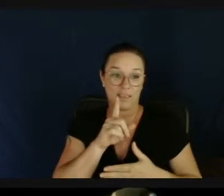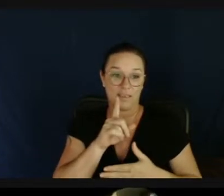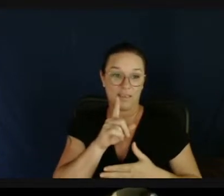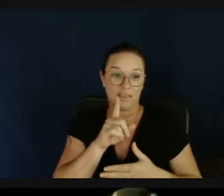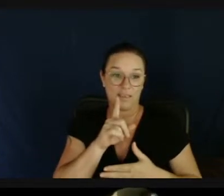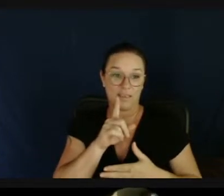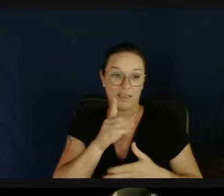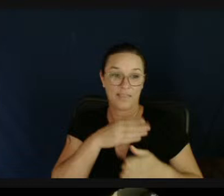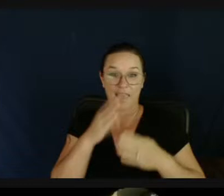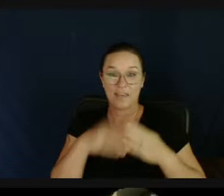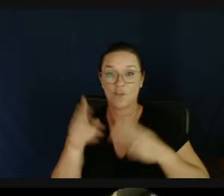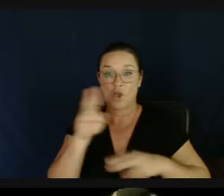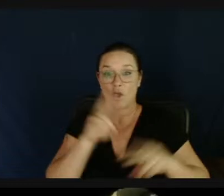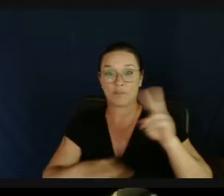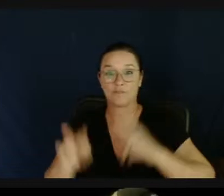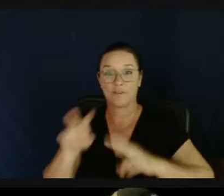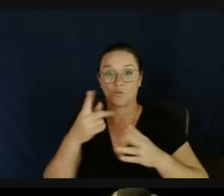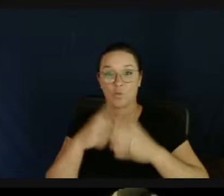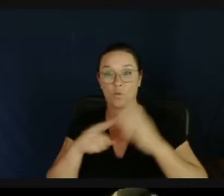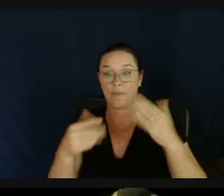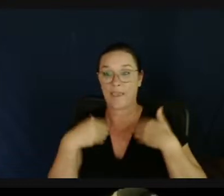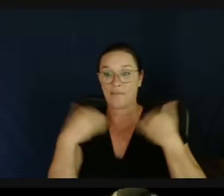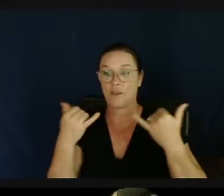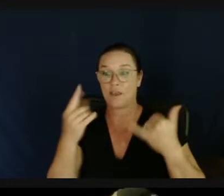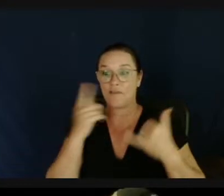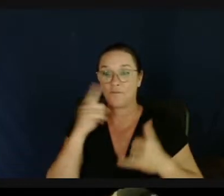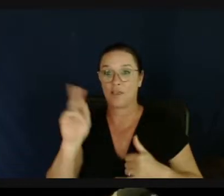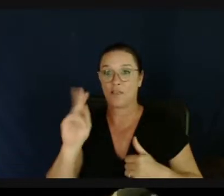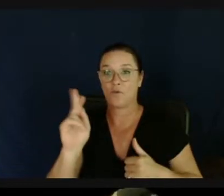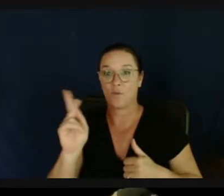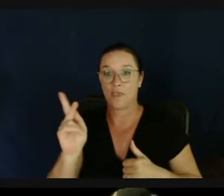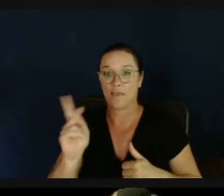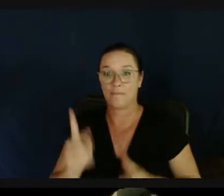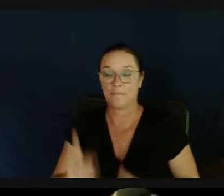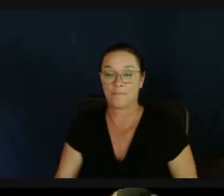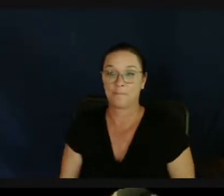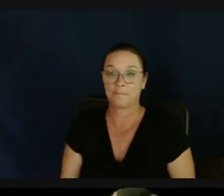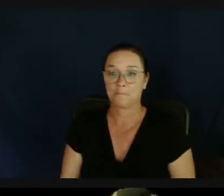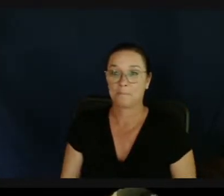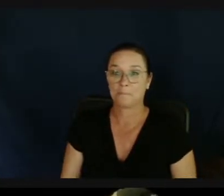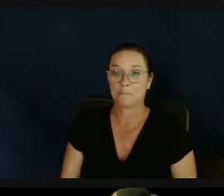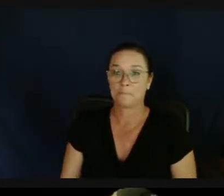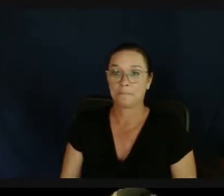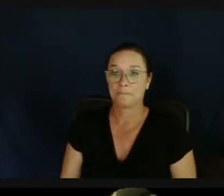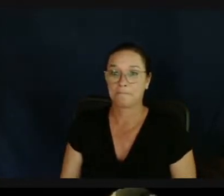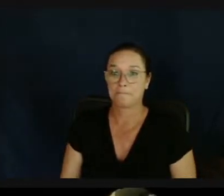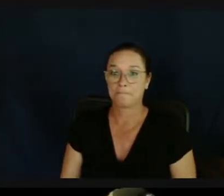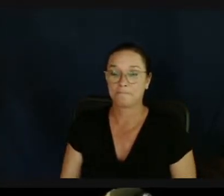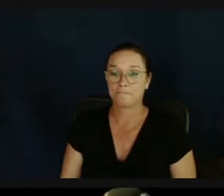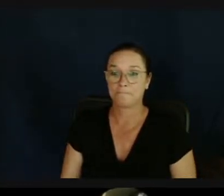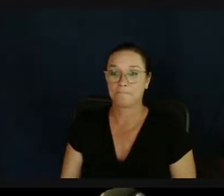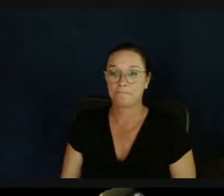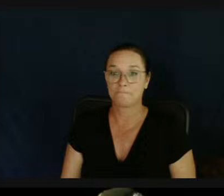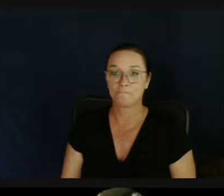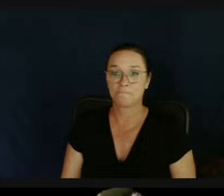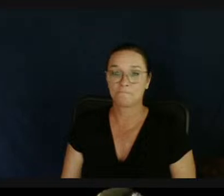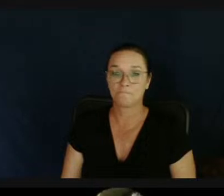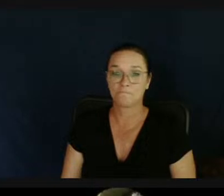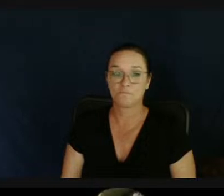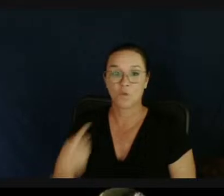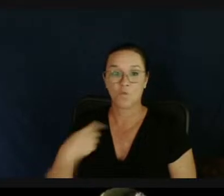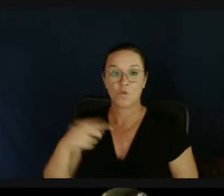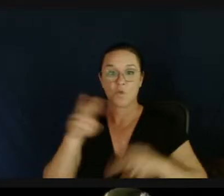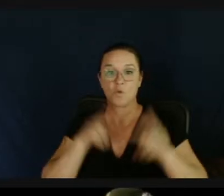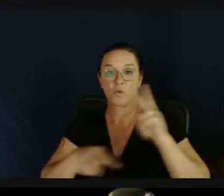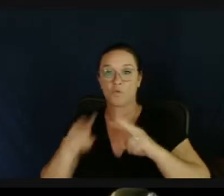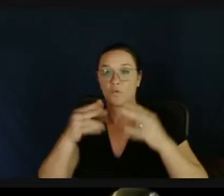end of the observations that we currently have for Kilauea, apart from continuing to check back over here at these cameras